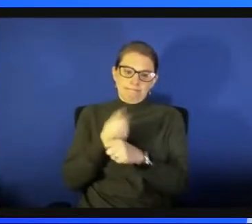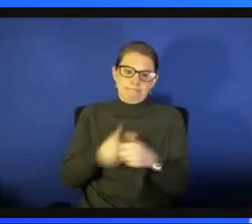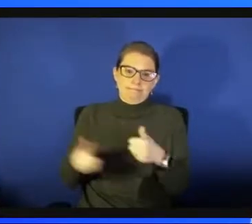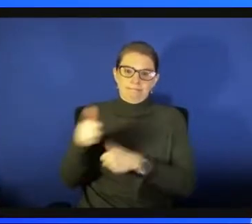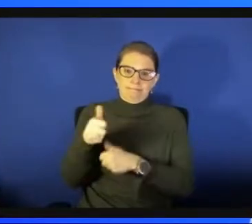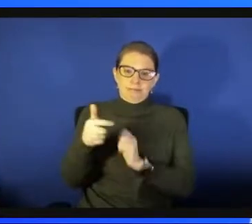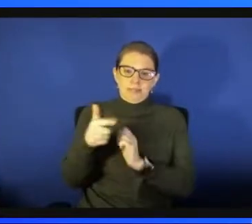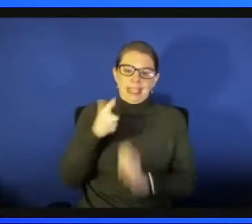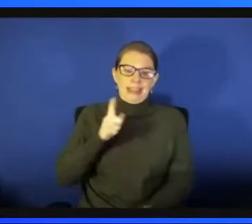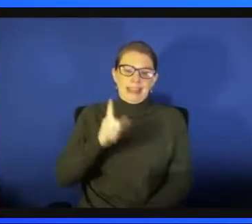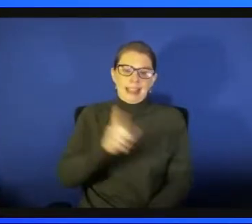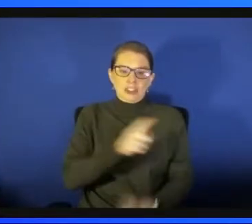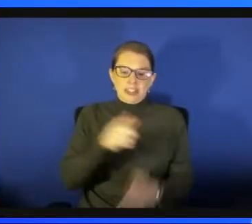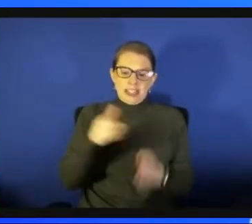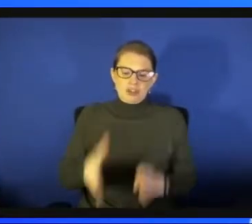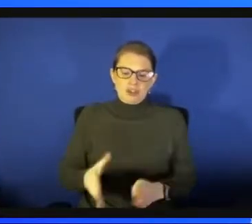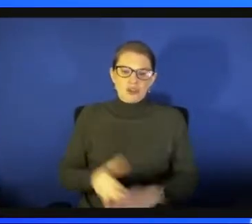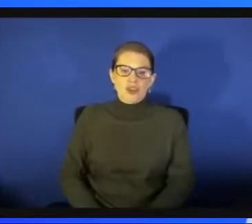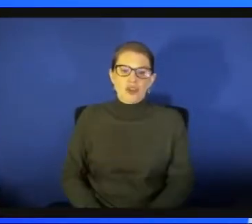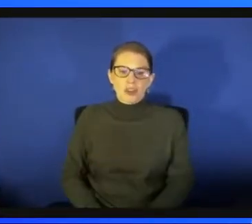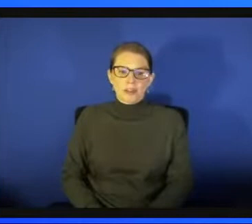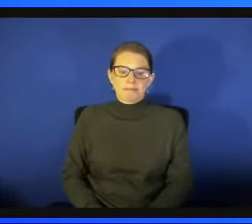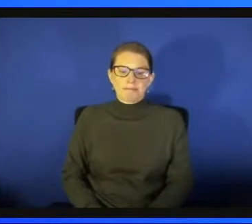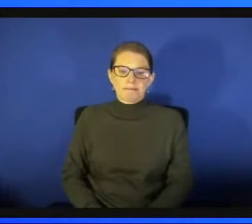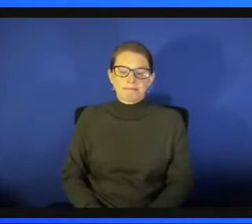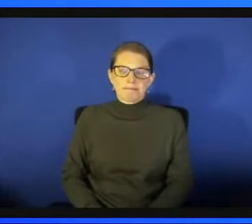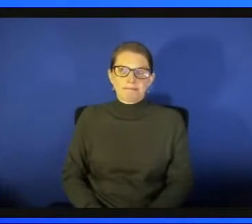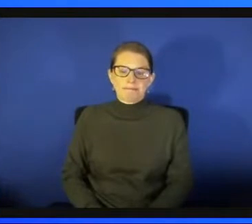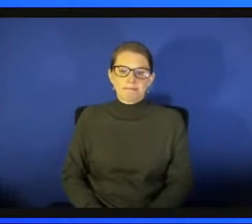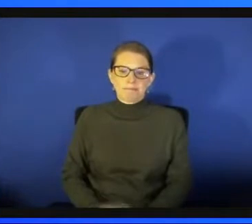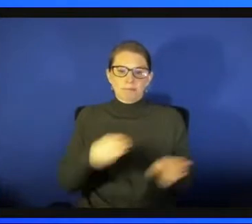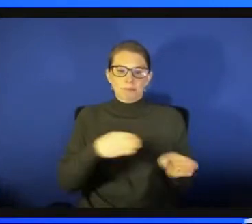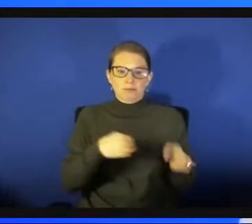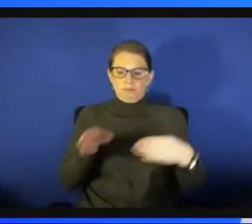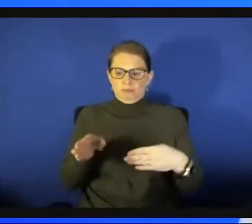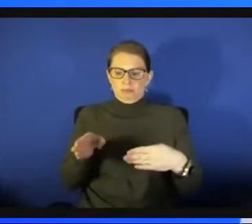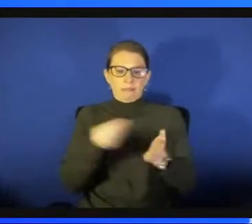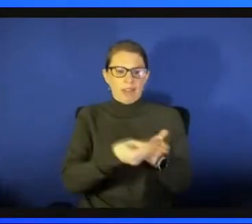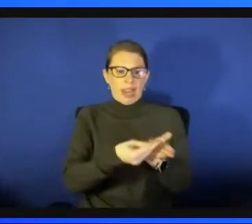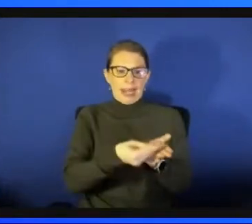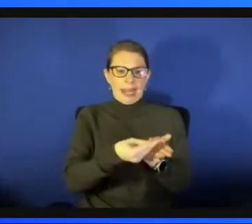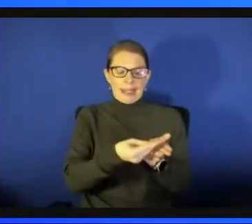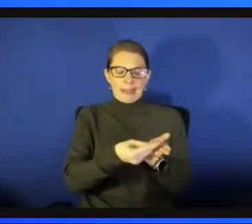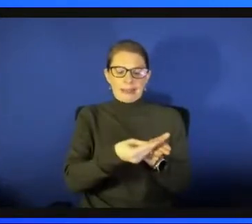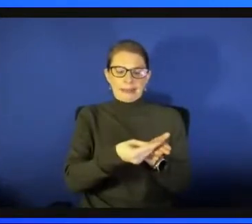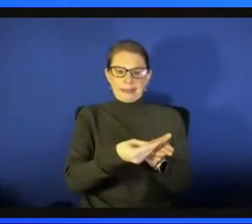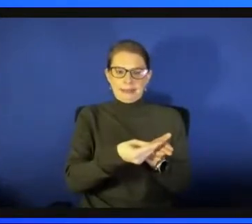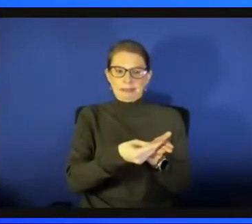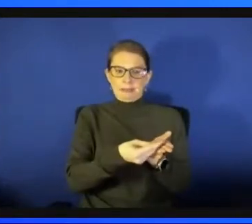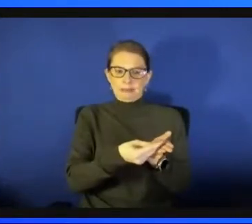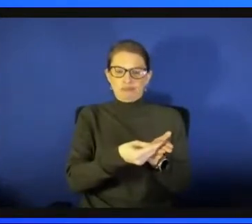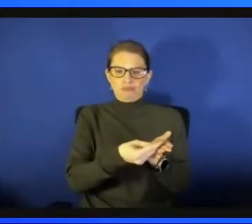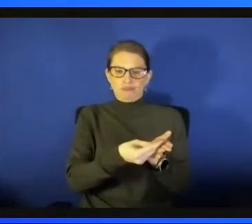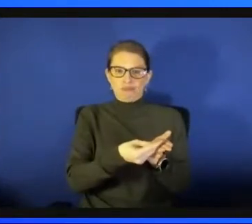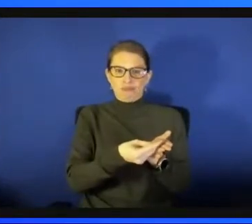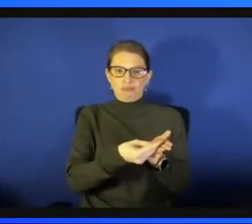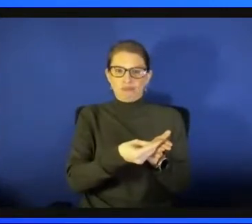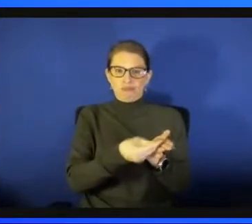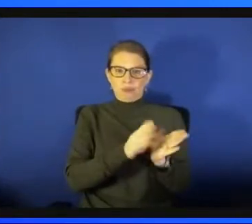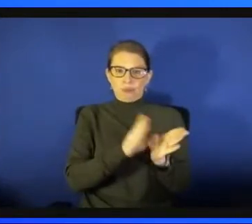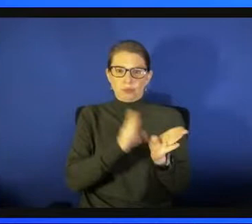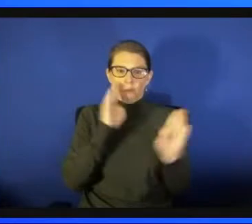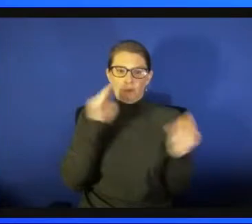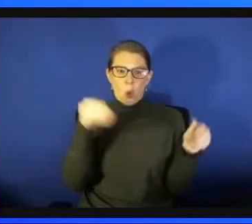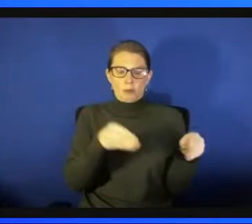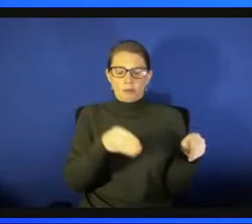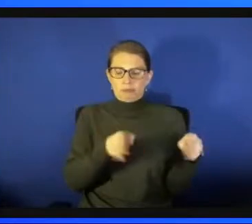maybe shift, again, in some instances from funding, different funding, or different focuses